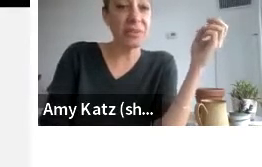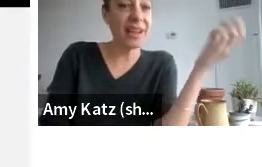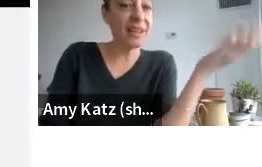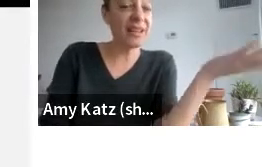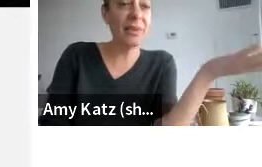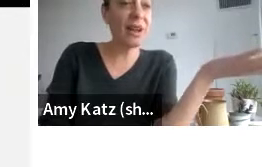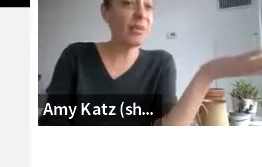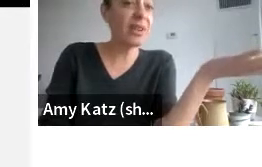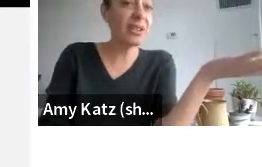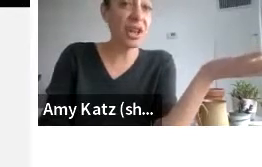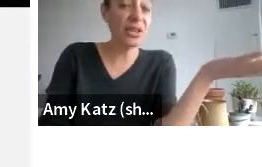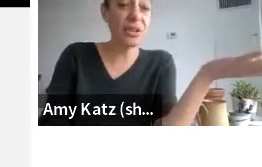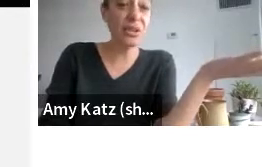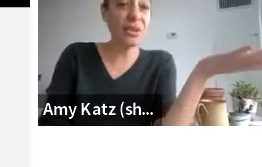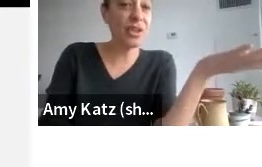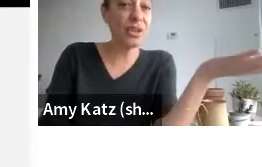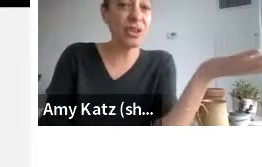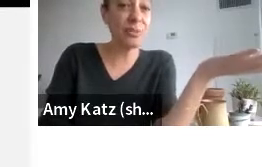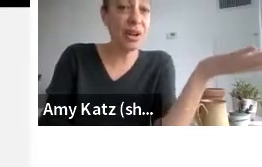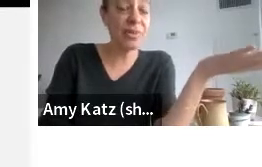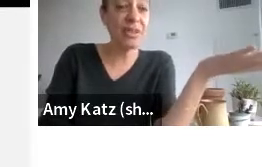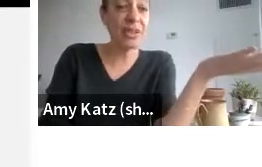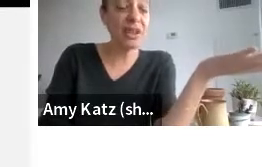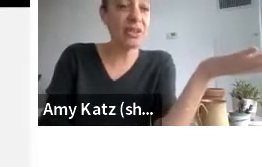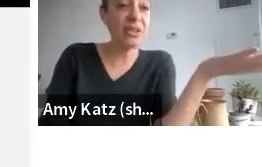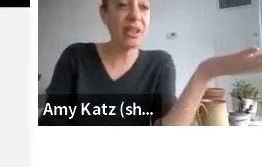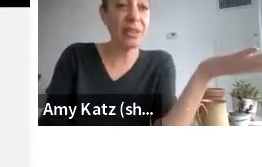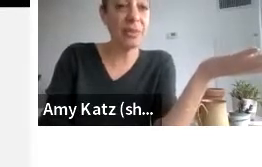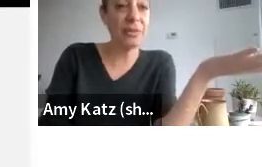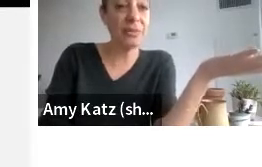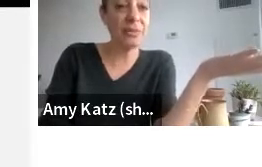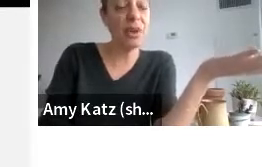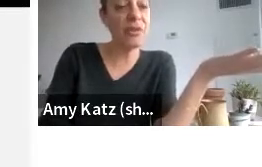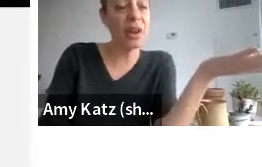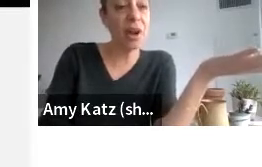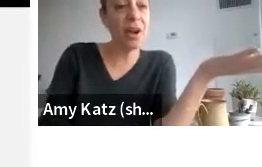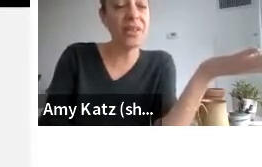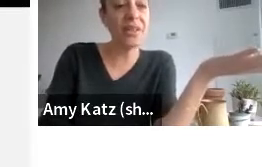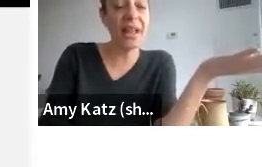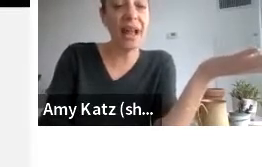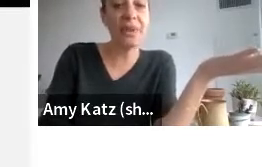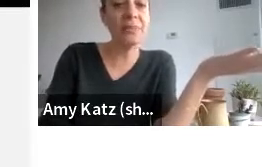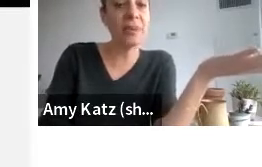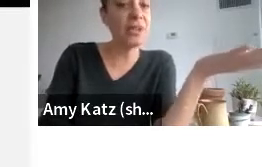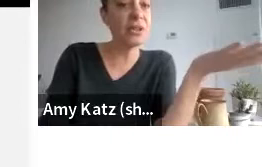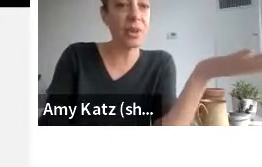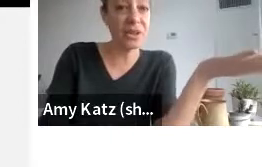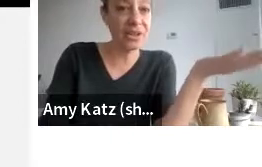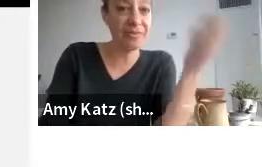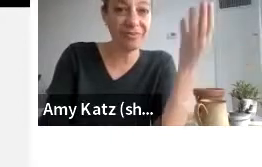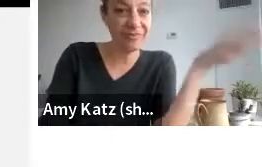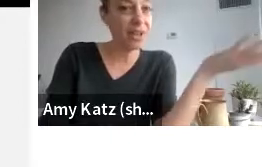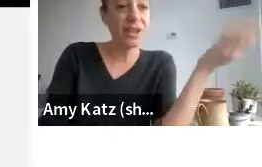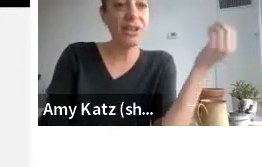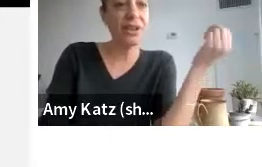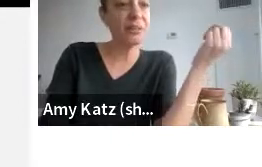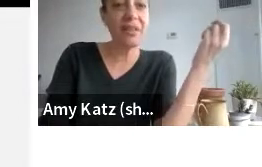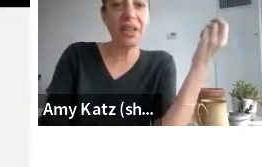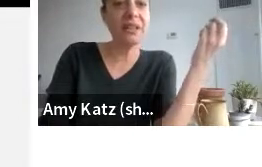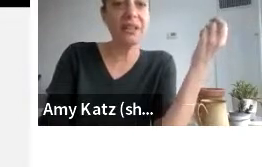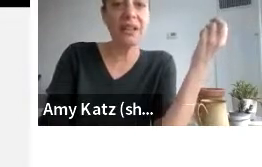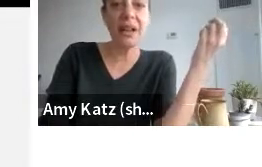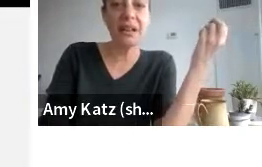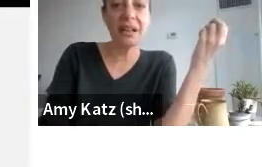These are some headlines about outbreaks in shelters and research about outbreaks in shelters. I think people know very well that this happened, but we just wanted to share